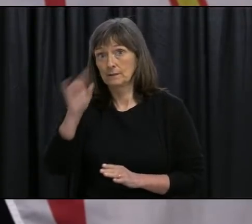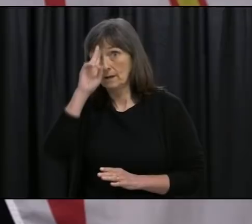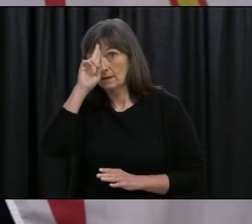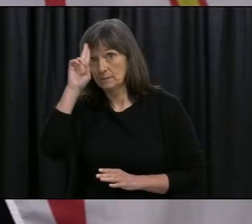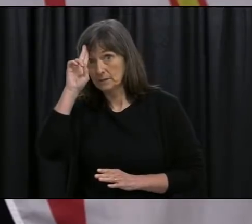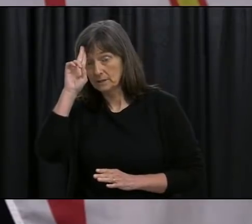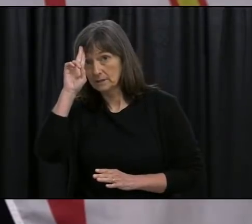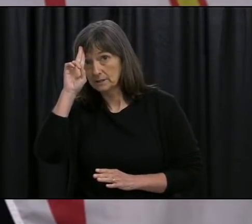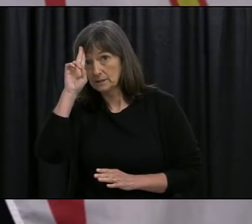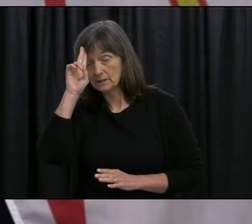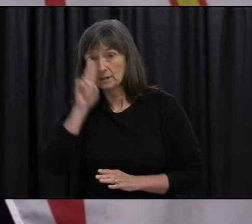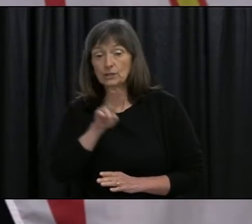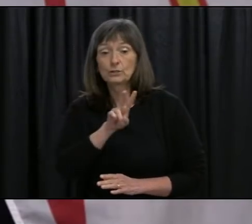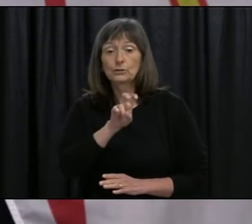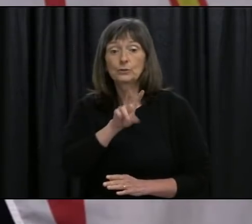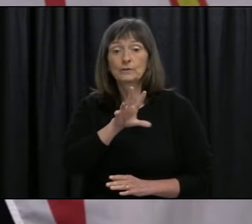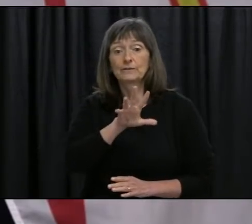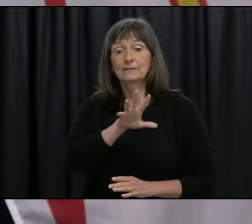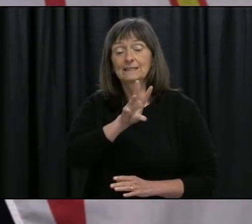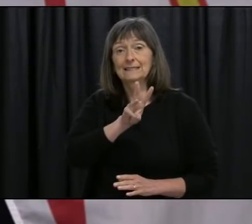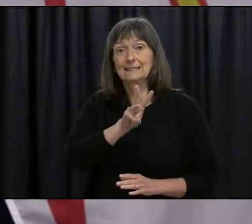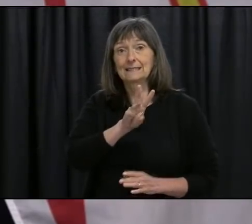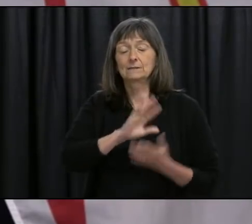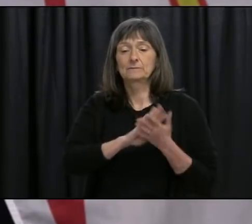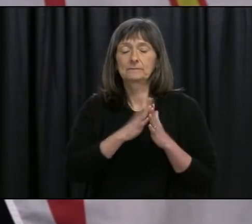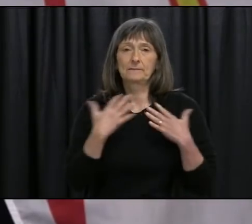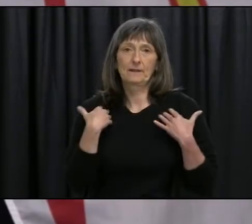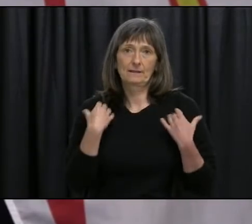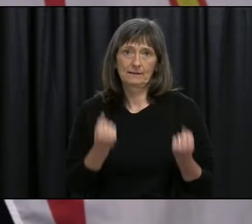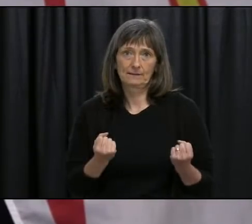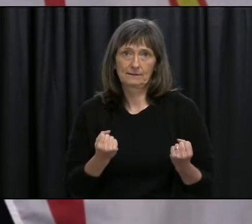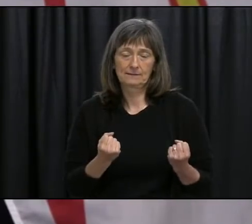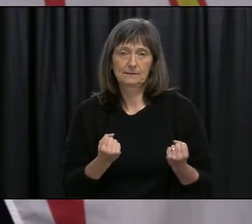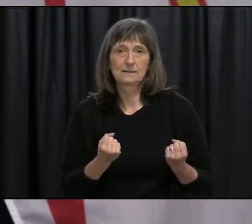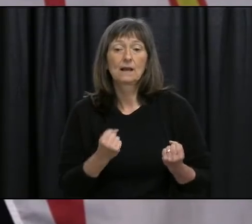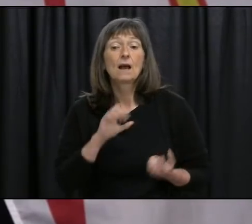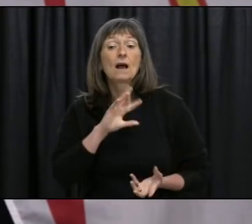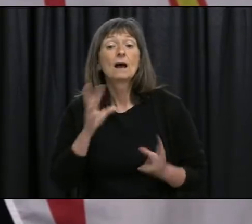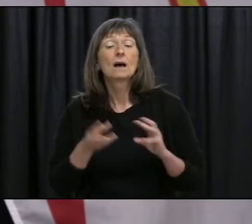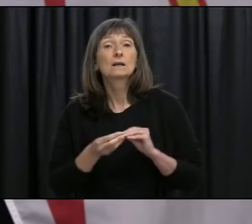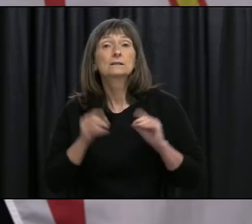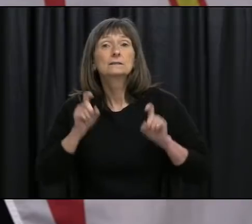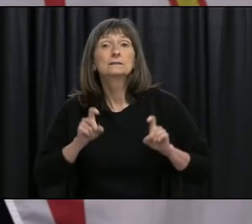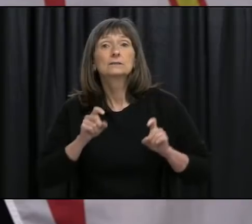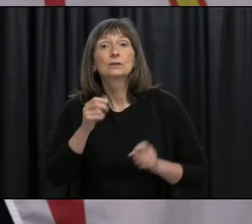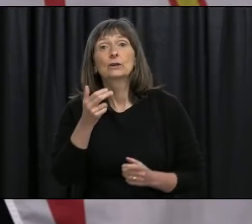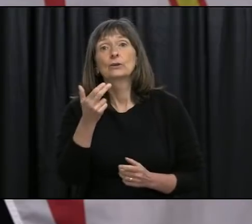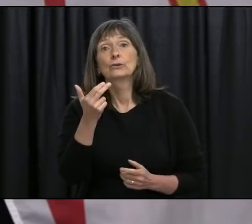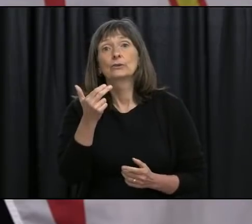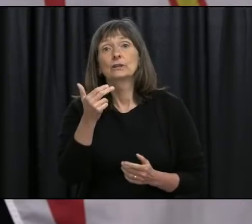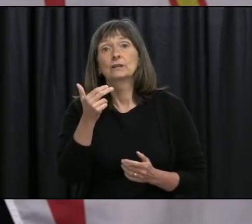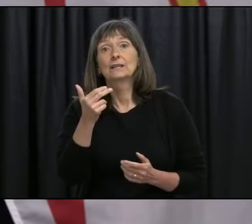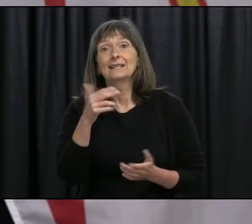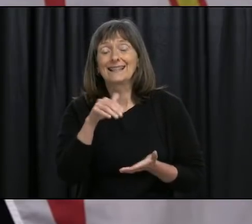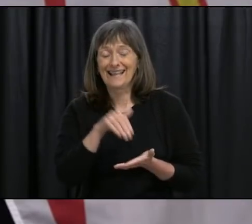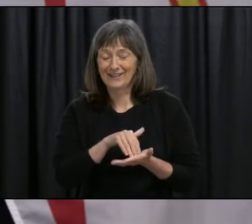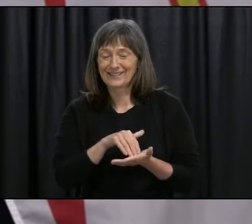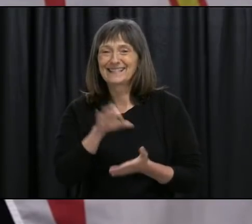to the virus, and 256 people have now recovered. In total, we've tested